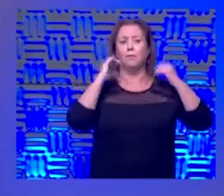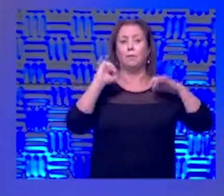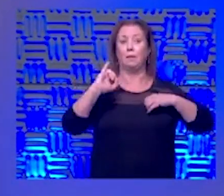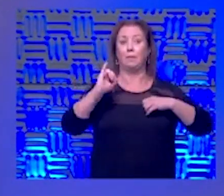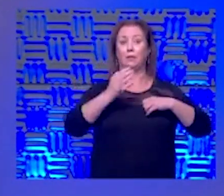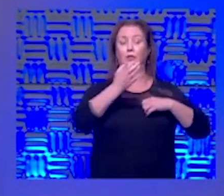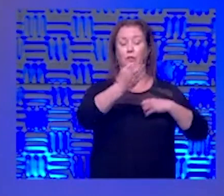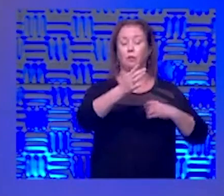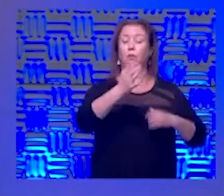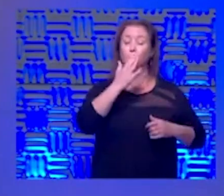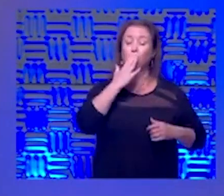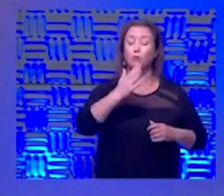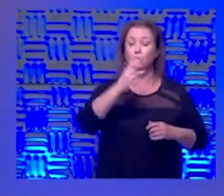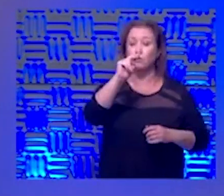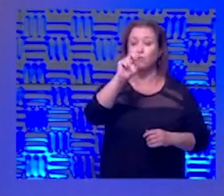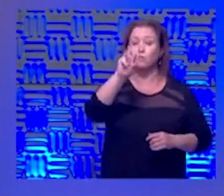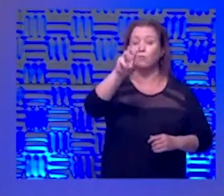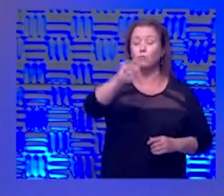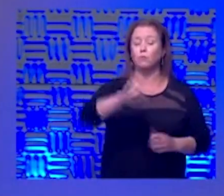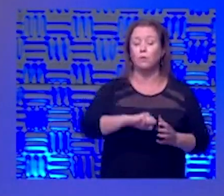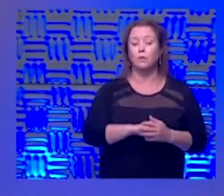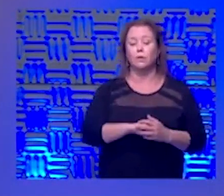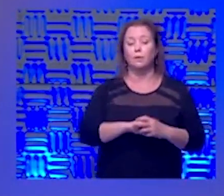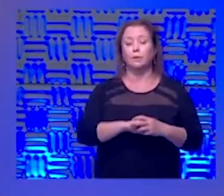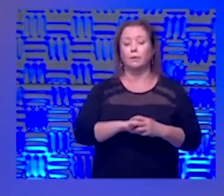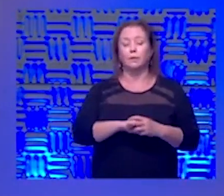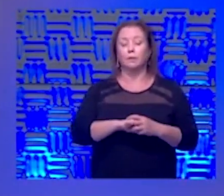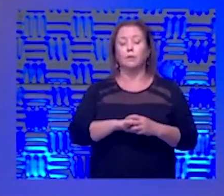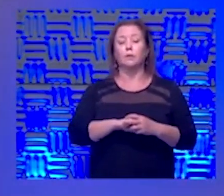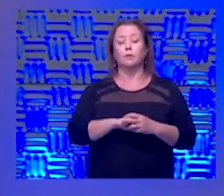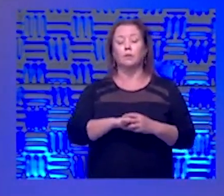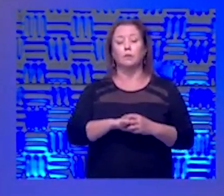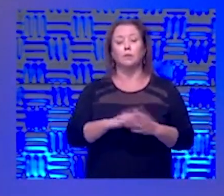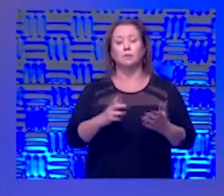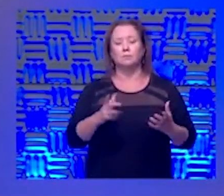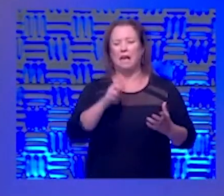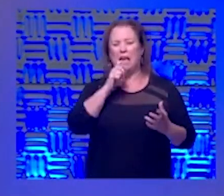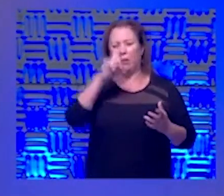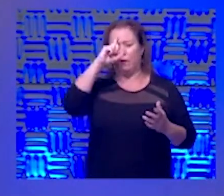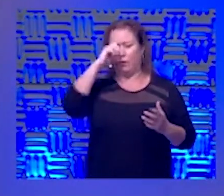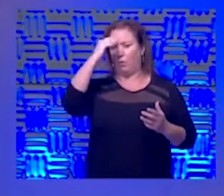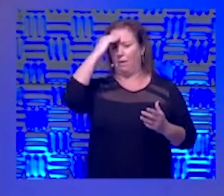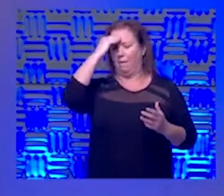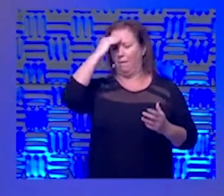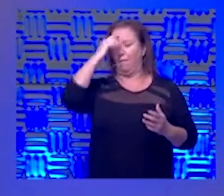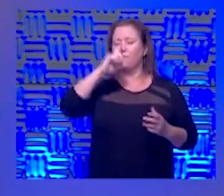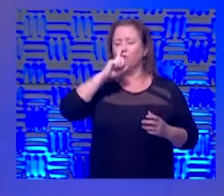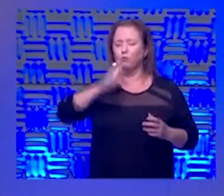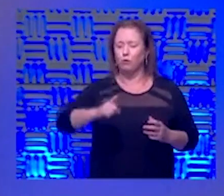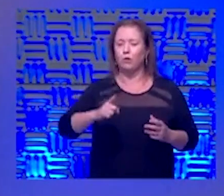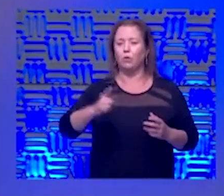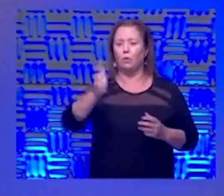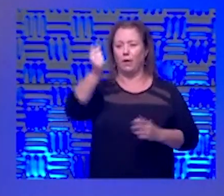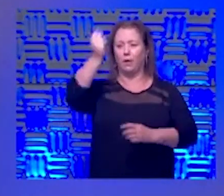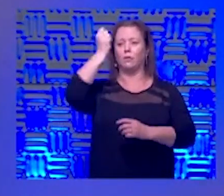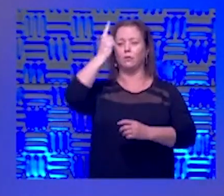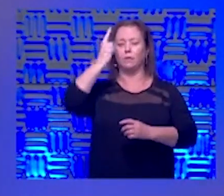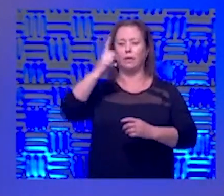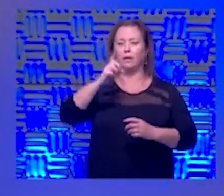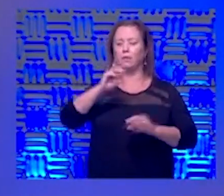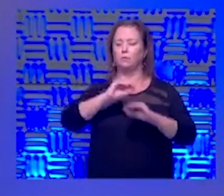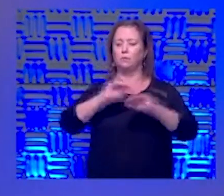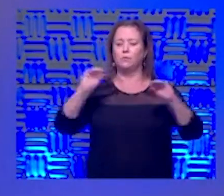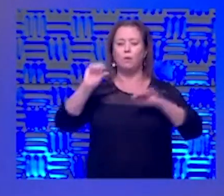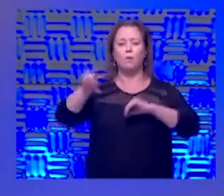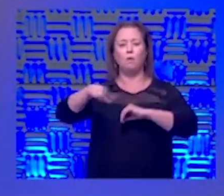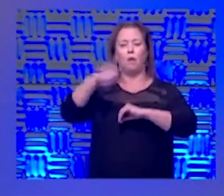So that's really good to know. That's impressive. And so I don't think we know that for sure. We do understand that there is really no